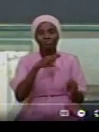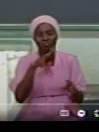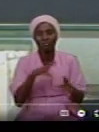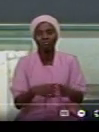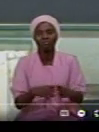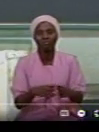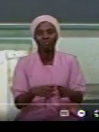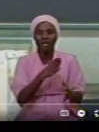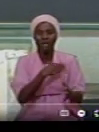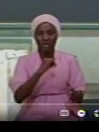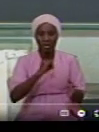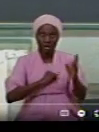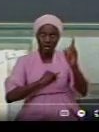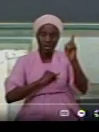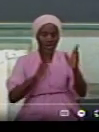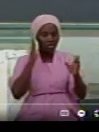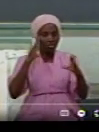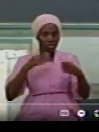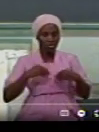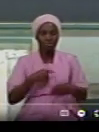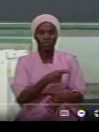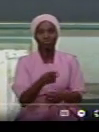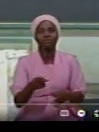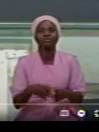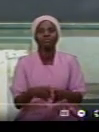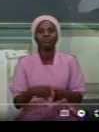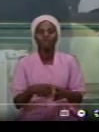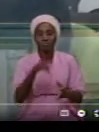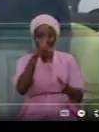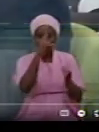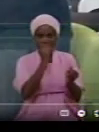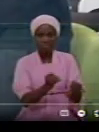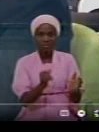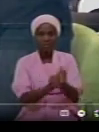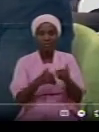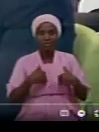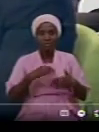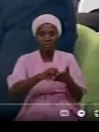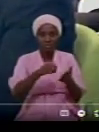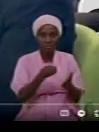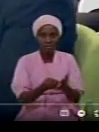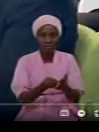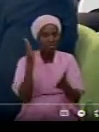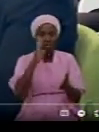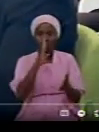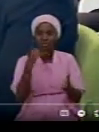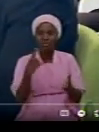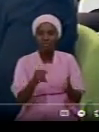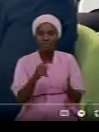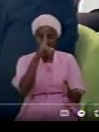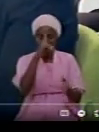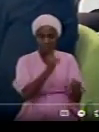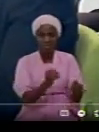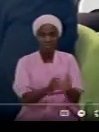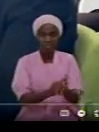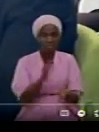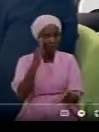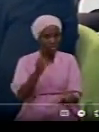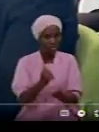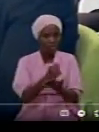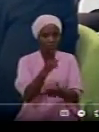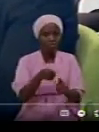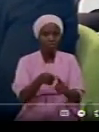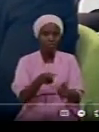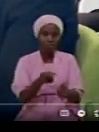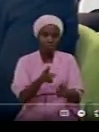and experience will be the faith that makes you to come out immediately like Abraham did, and